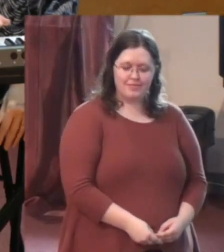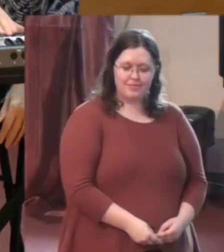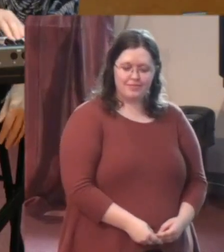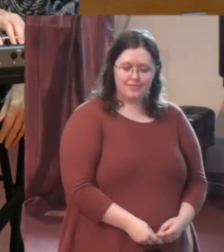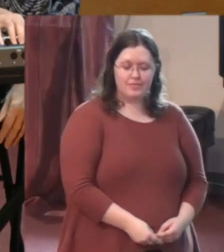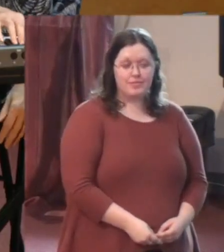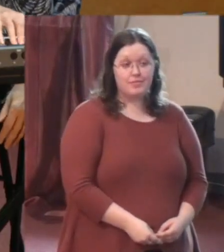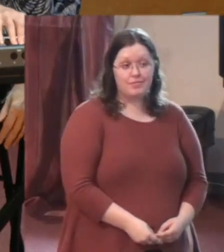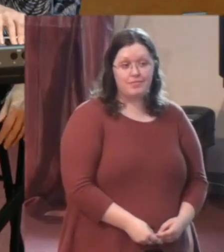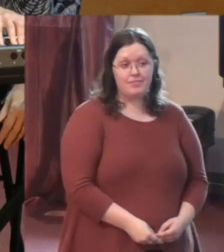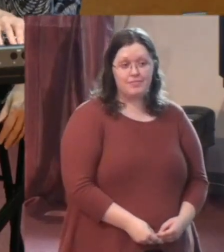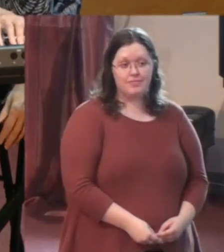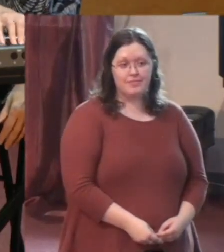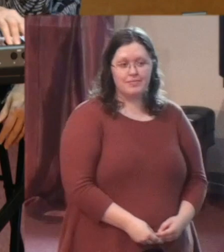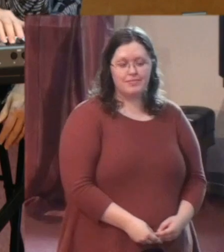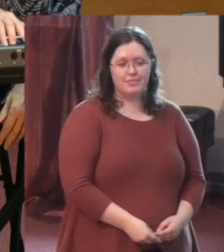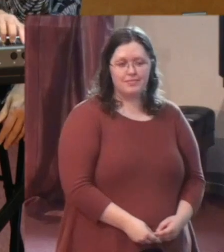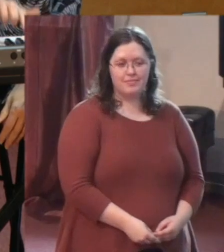Well,